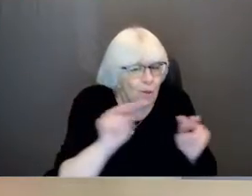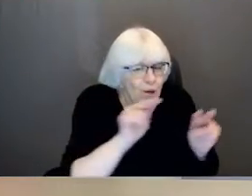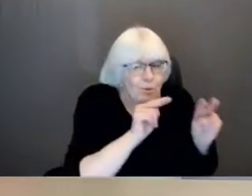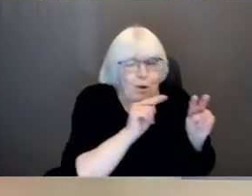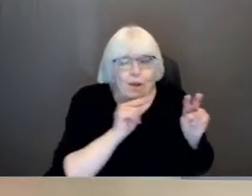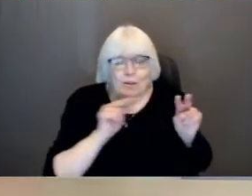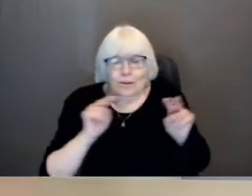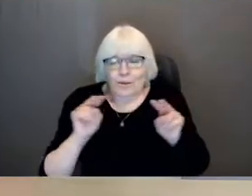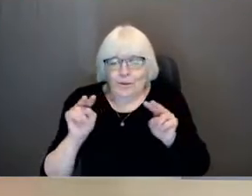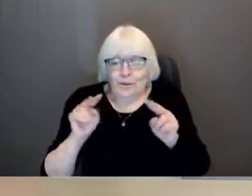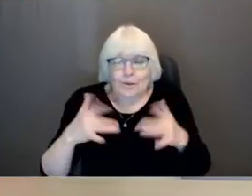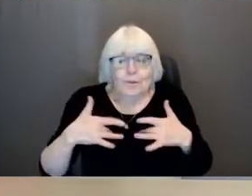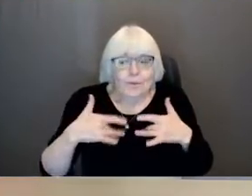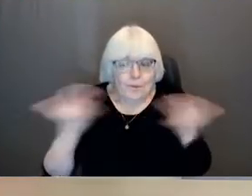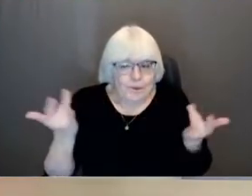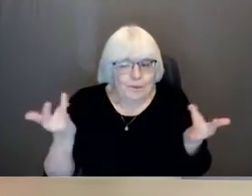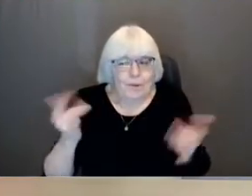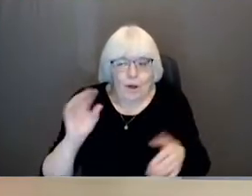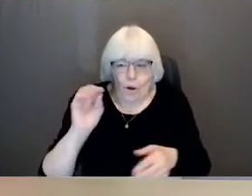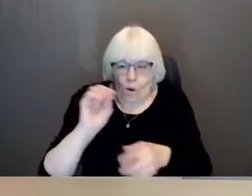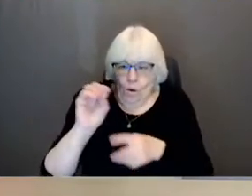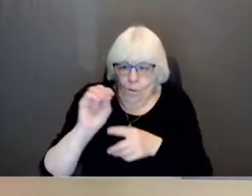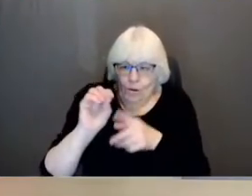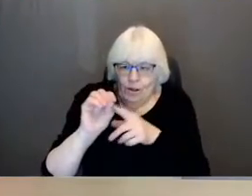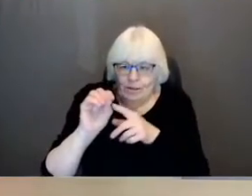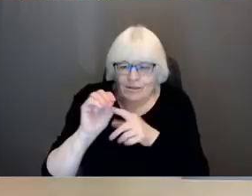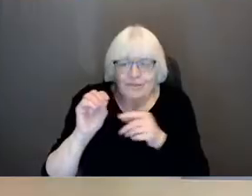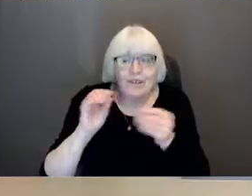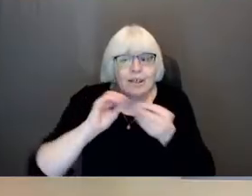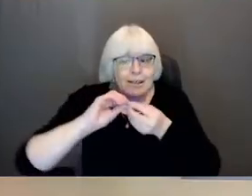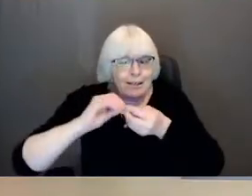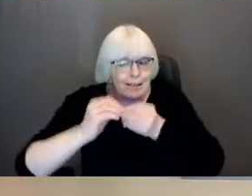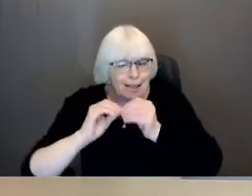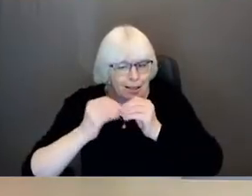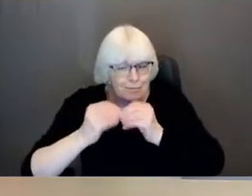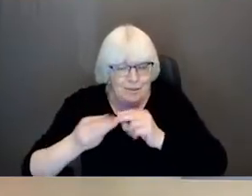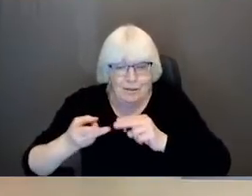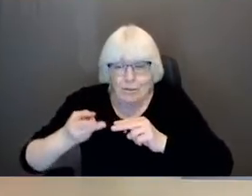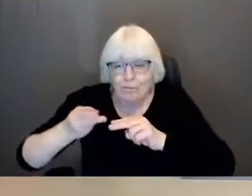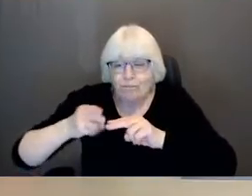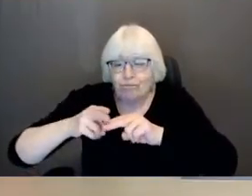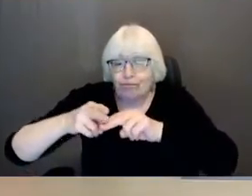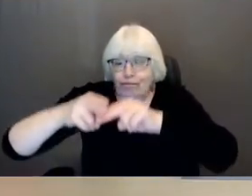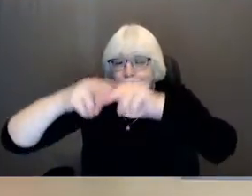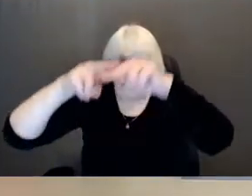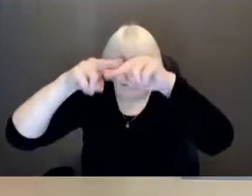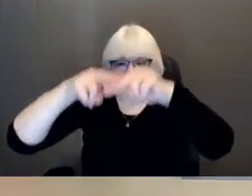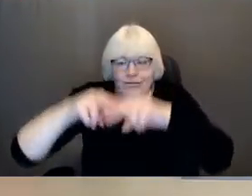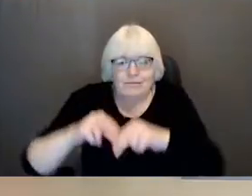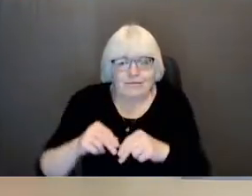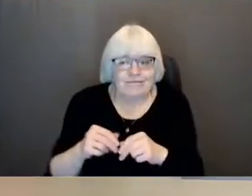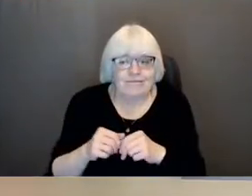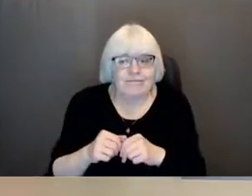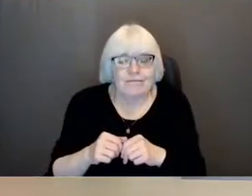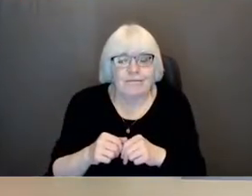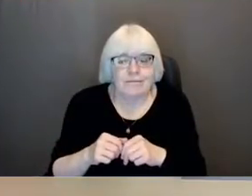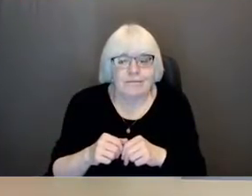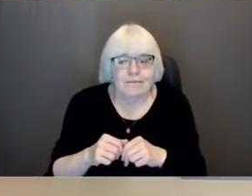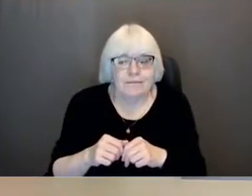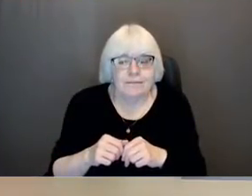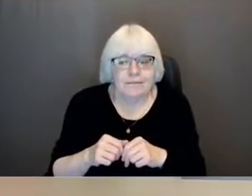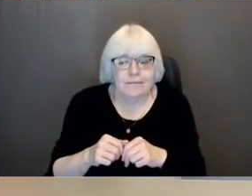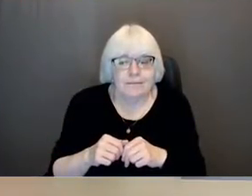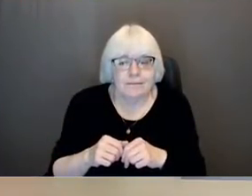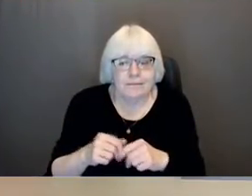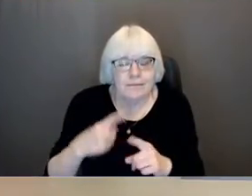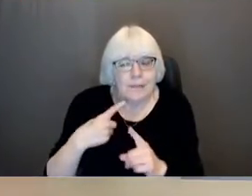of and so you look at that in comparison to also what the capacity is in all the